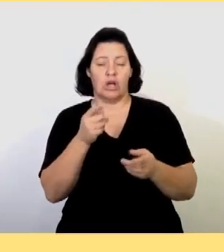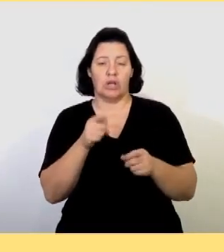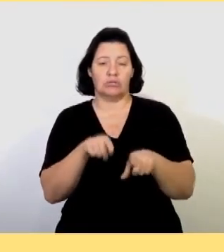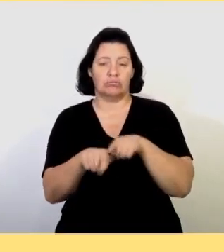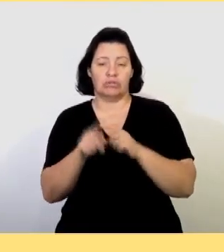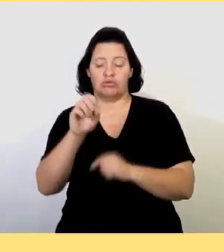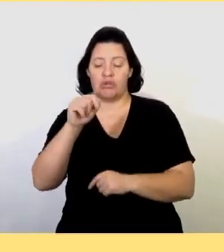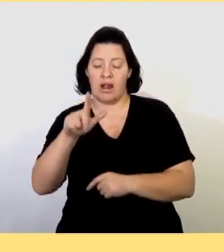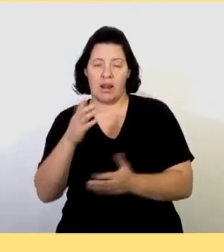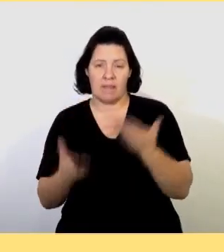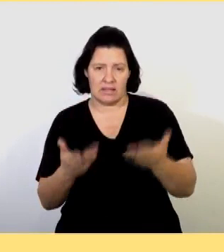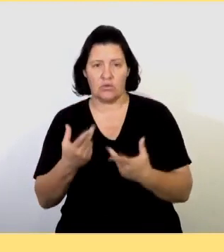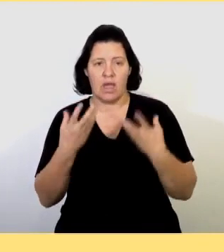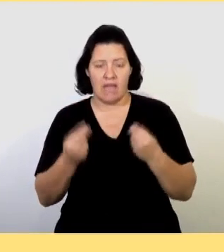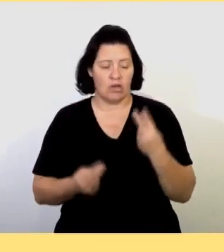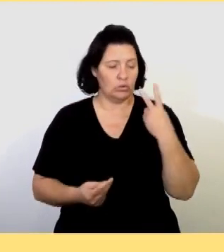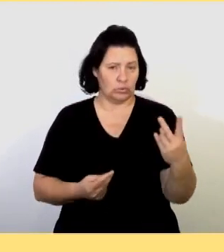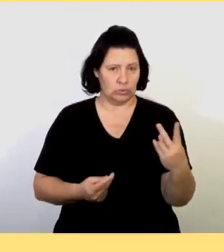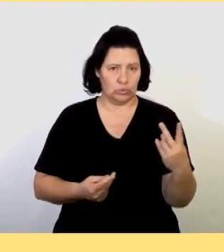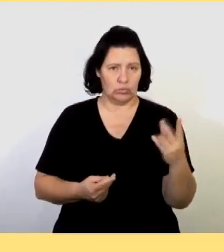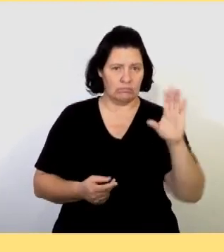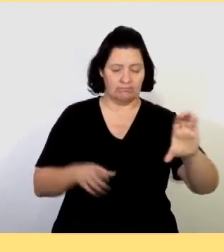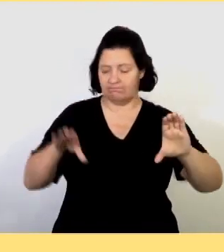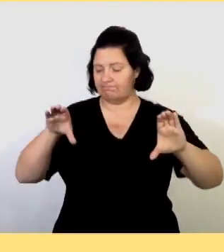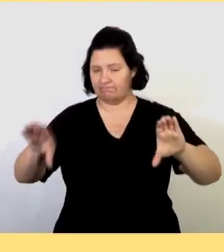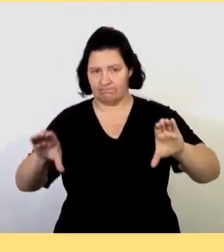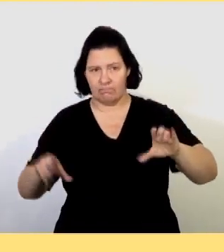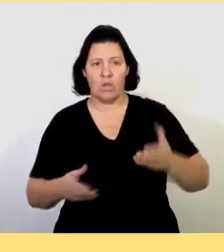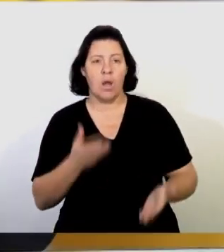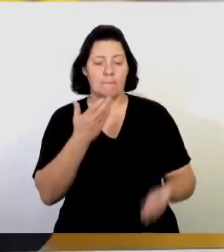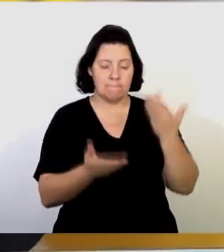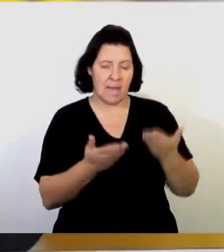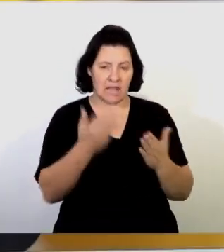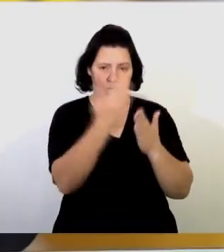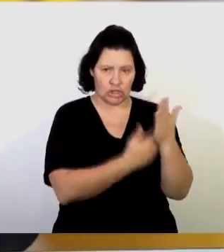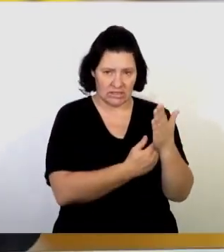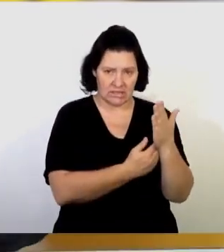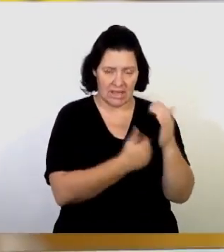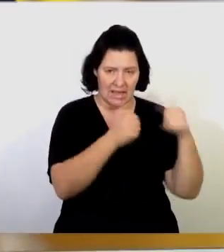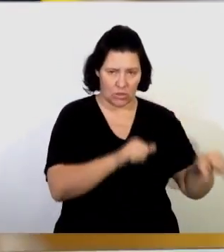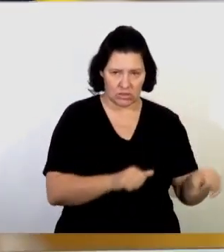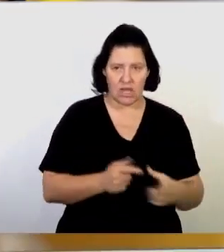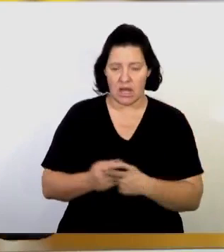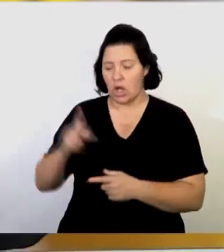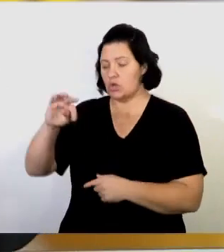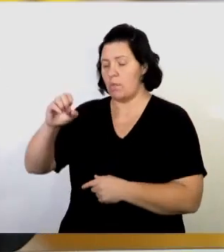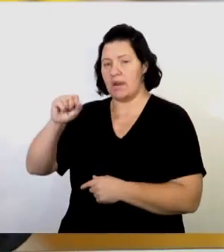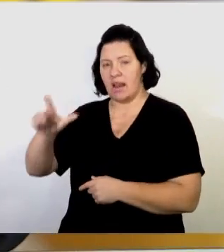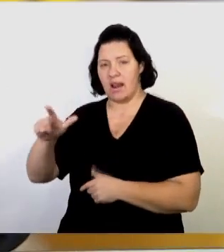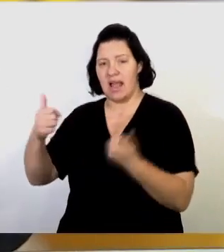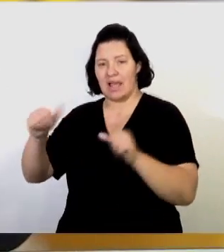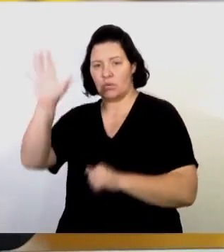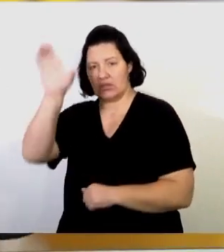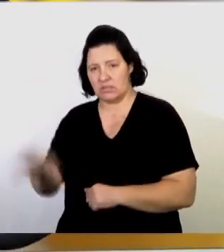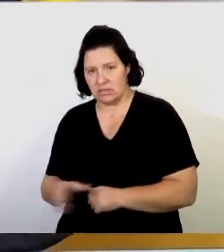will see here we have two sections of the trial balance. That is your balance sheet account section and your nominal account